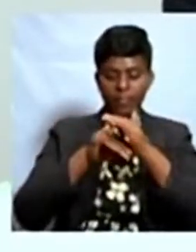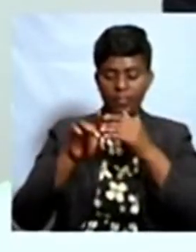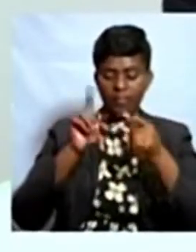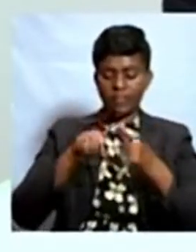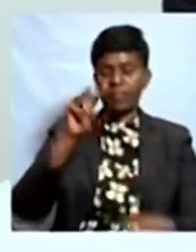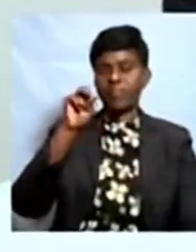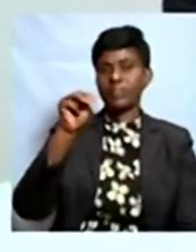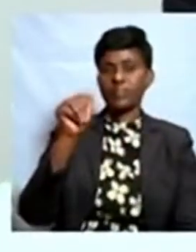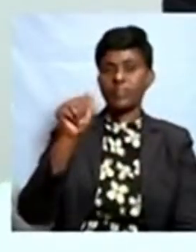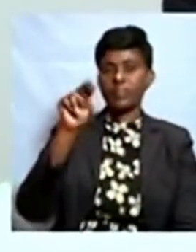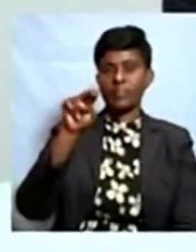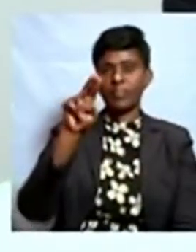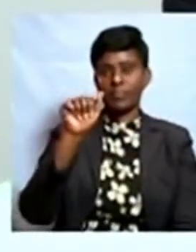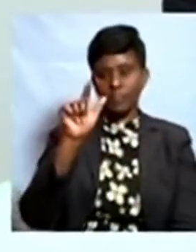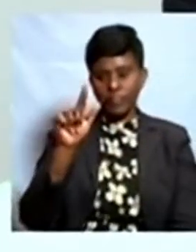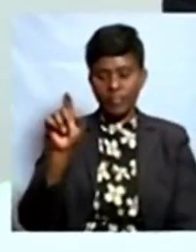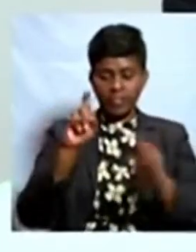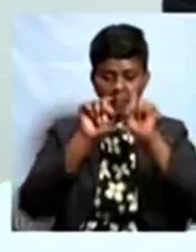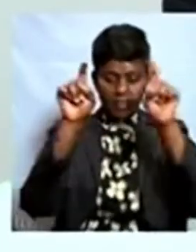manuals, certificates,